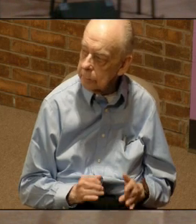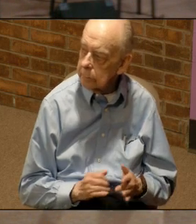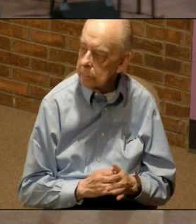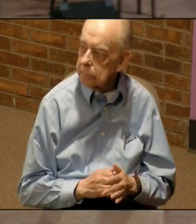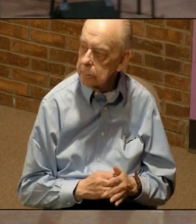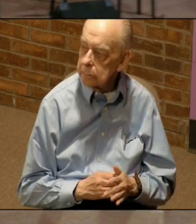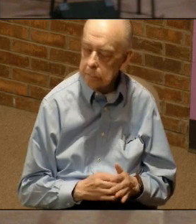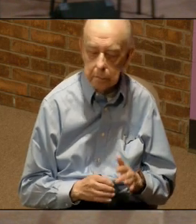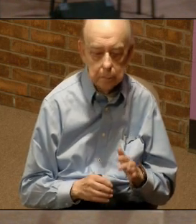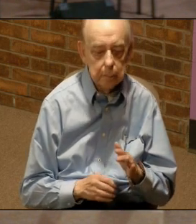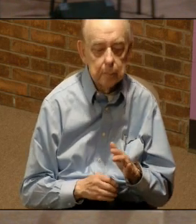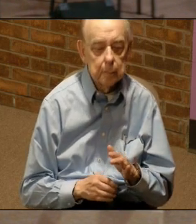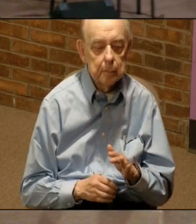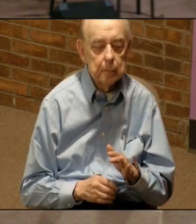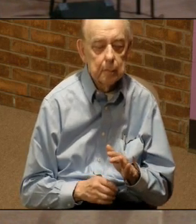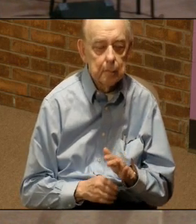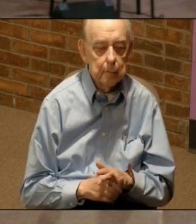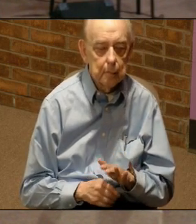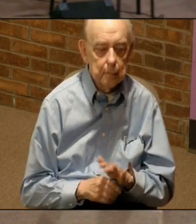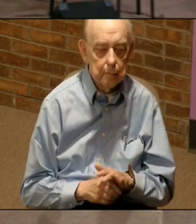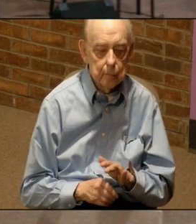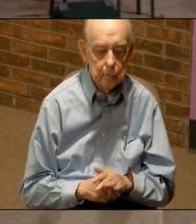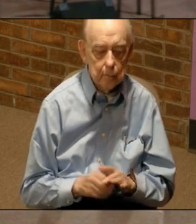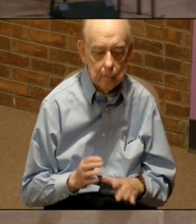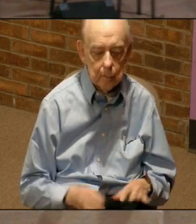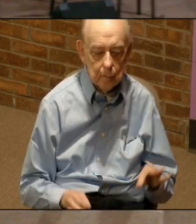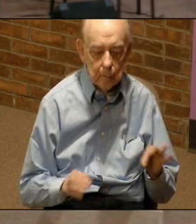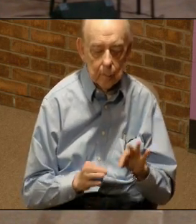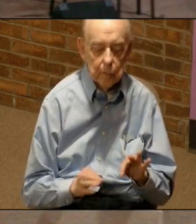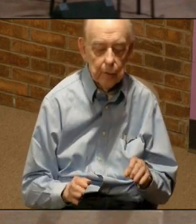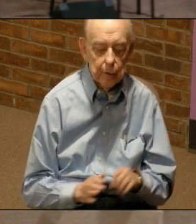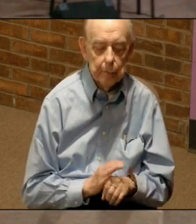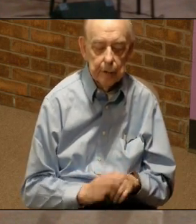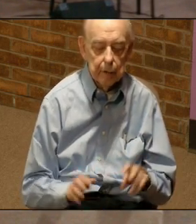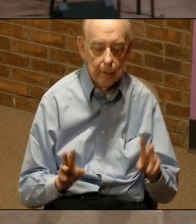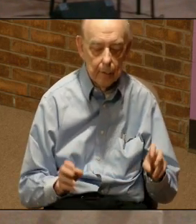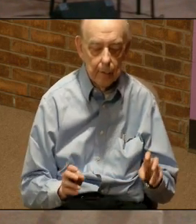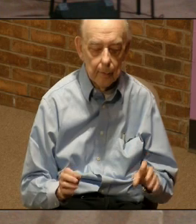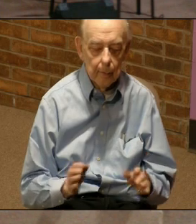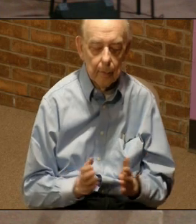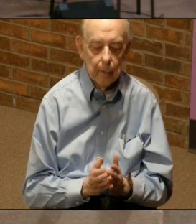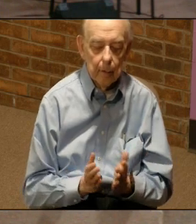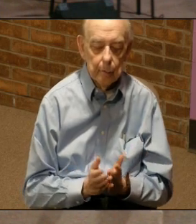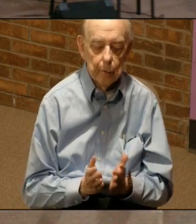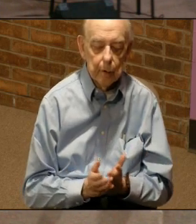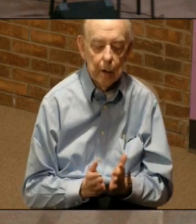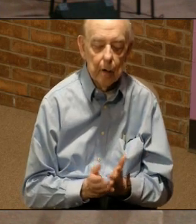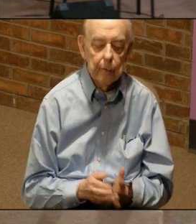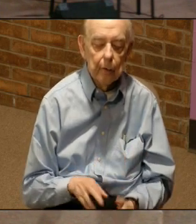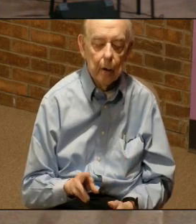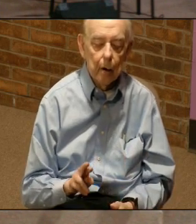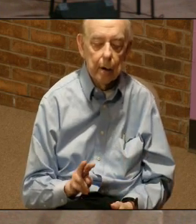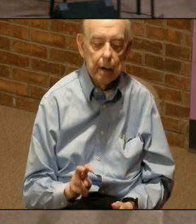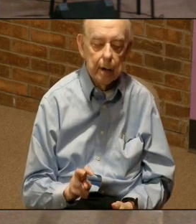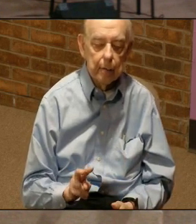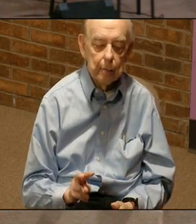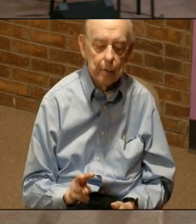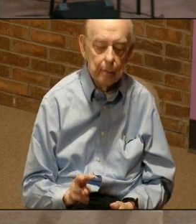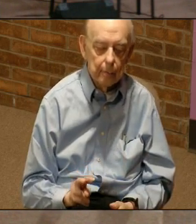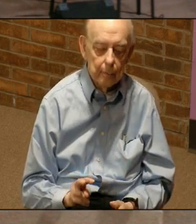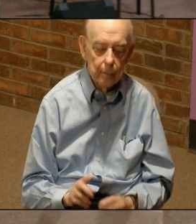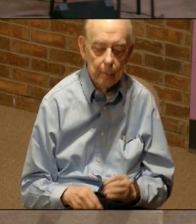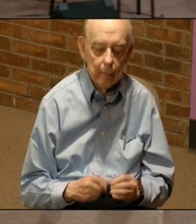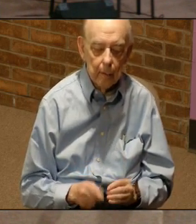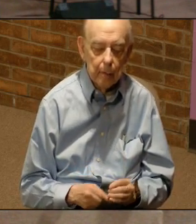this verse is central to the whole theme of the book of Revelation.